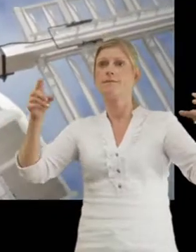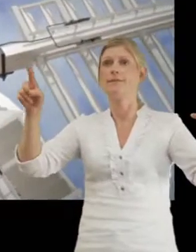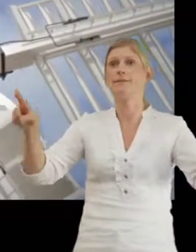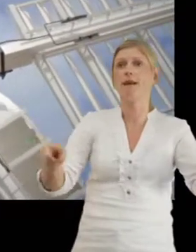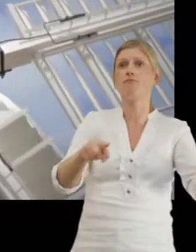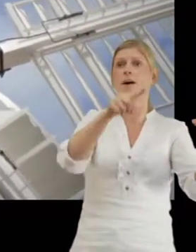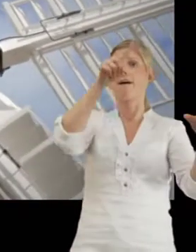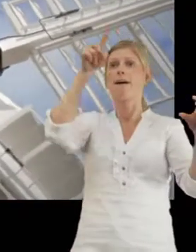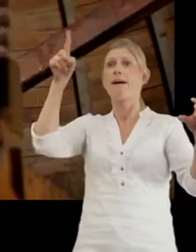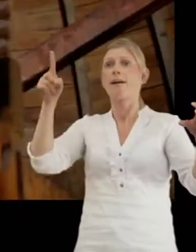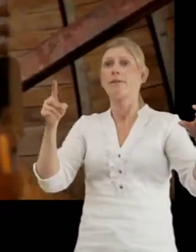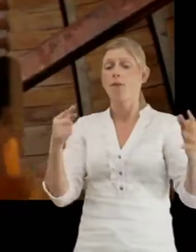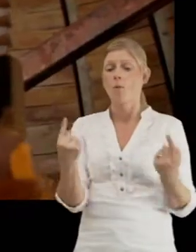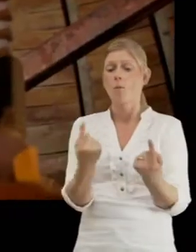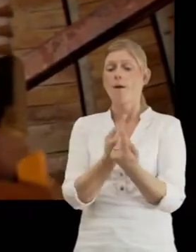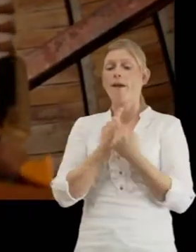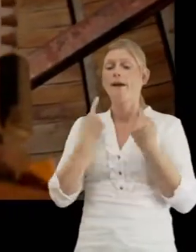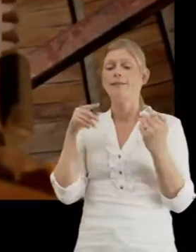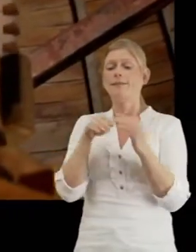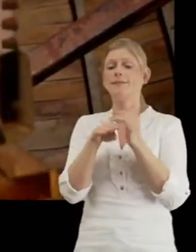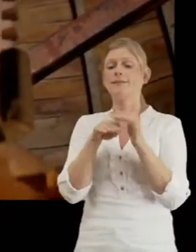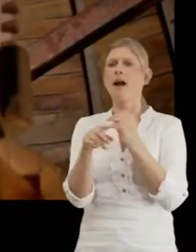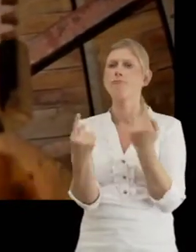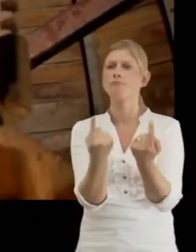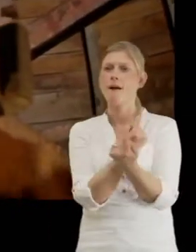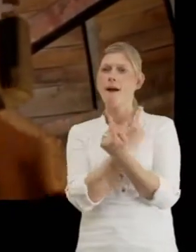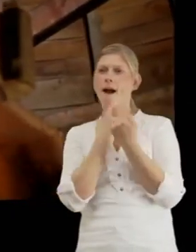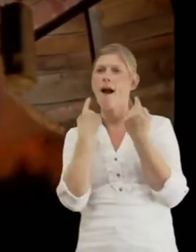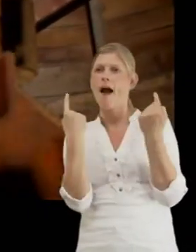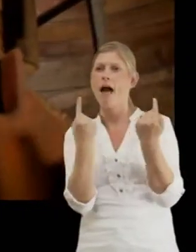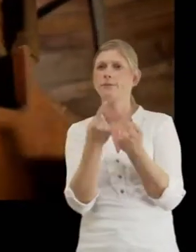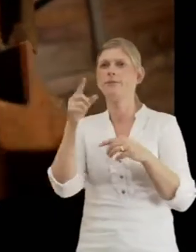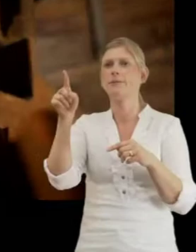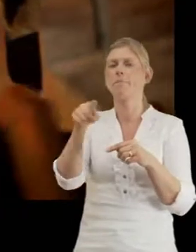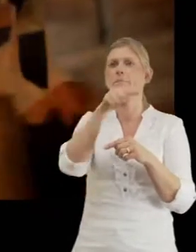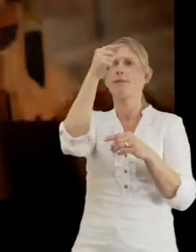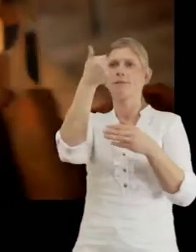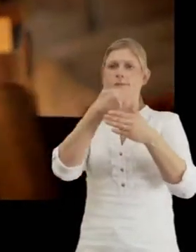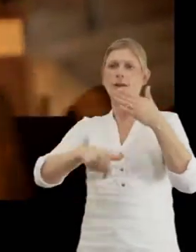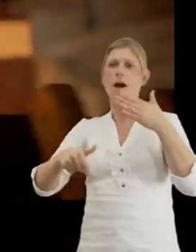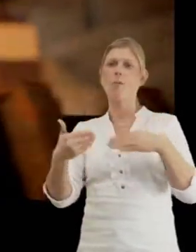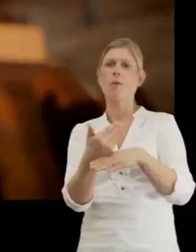turn, the gear wheels inside the mill rotate and the mill comes to life.